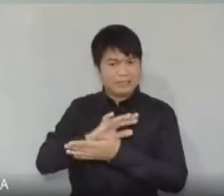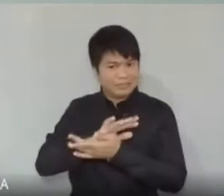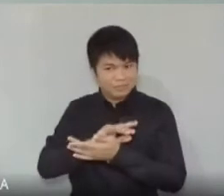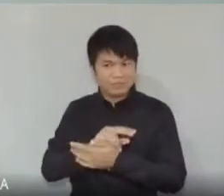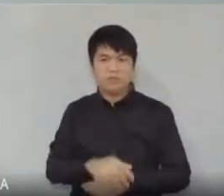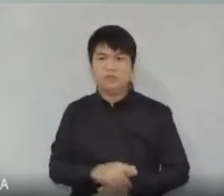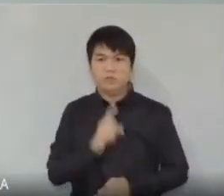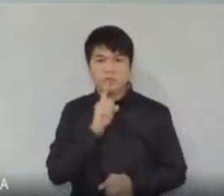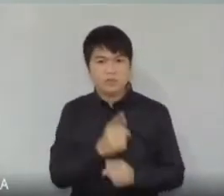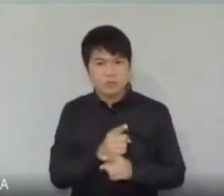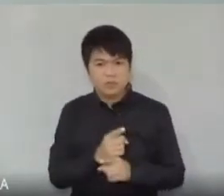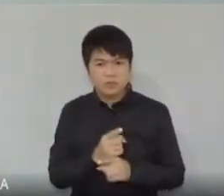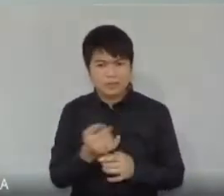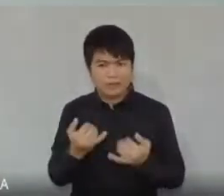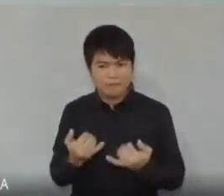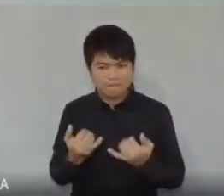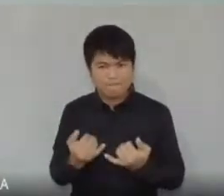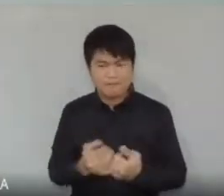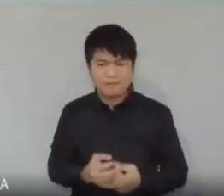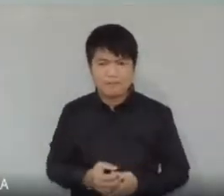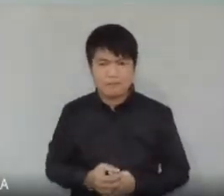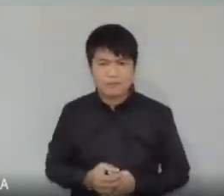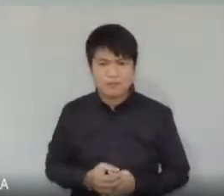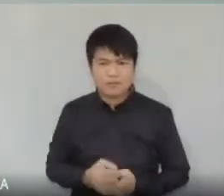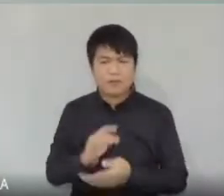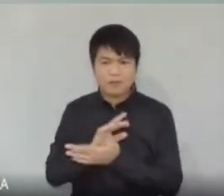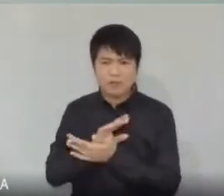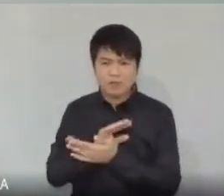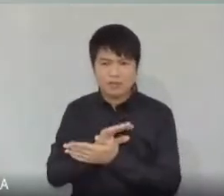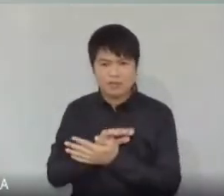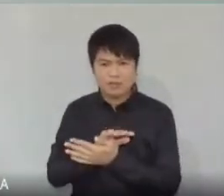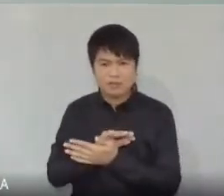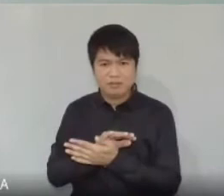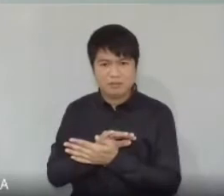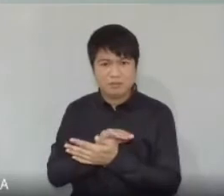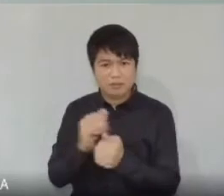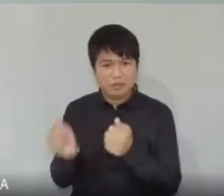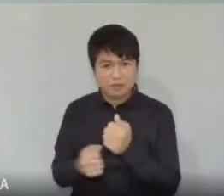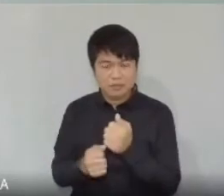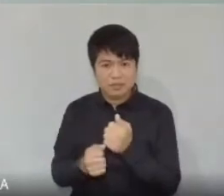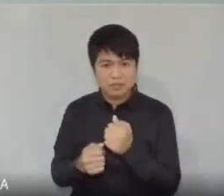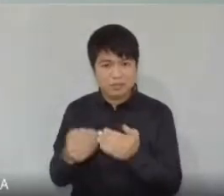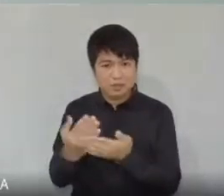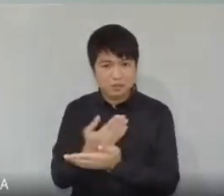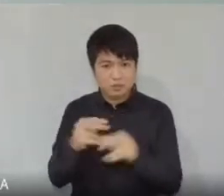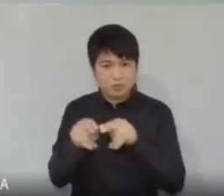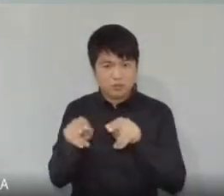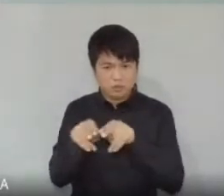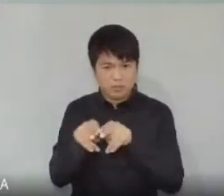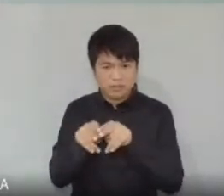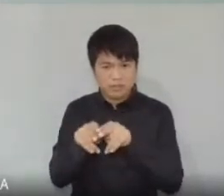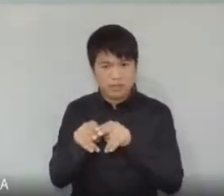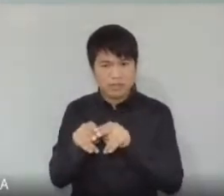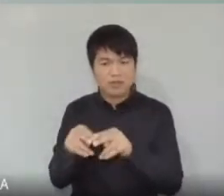the DOH is motivated to pursue telehealth. In fact, this should be now developed as a